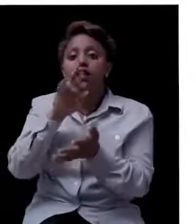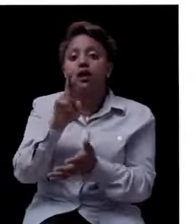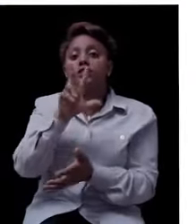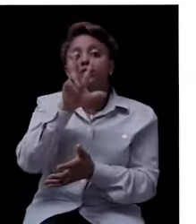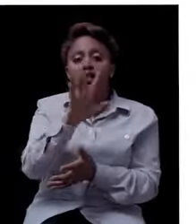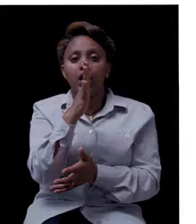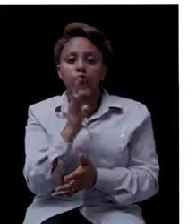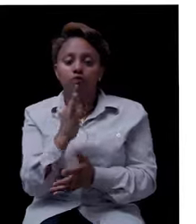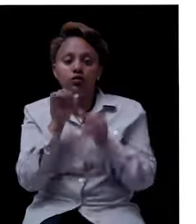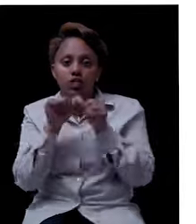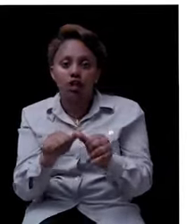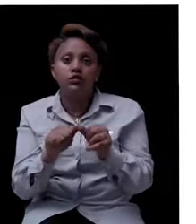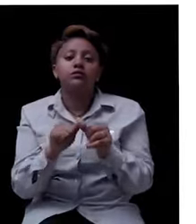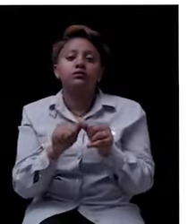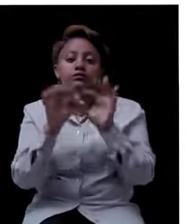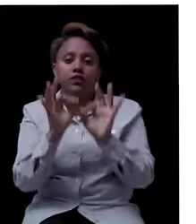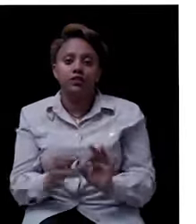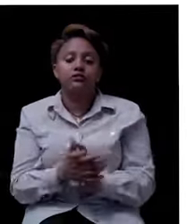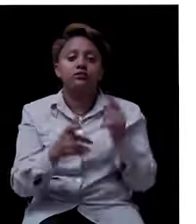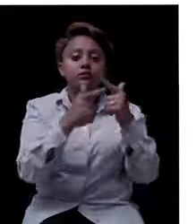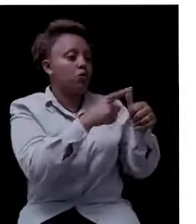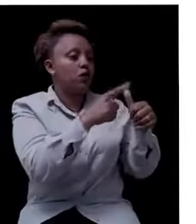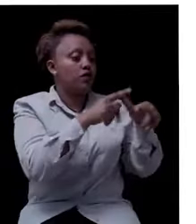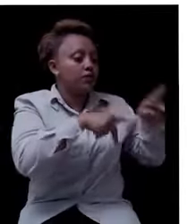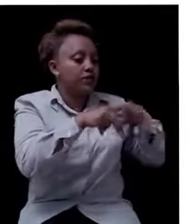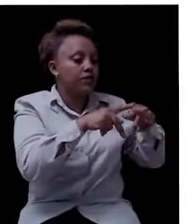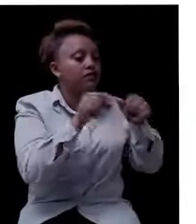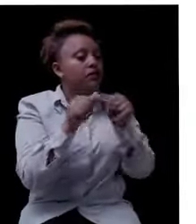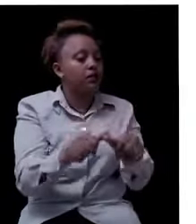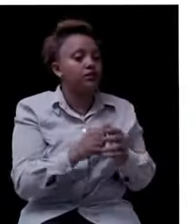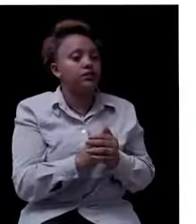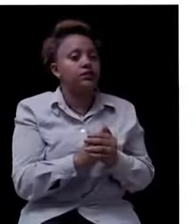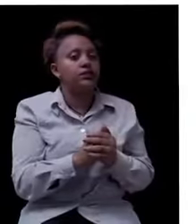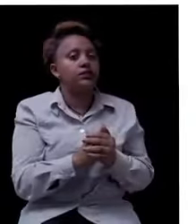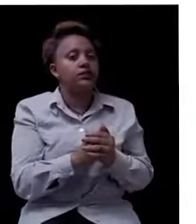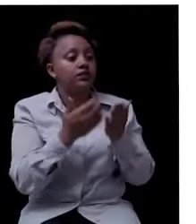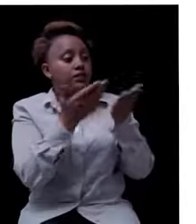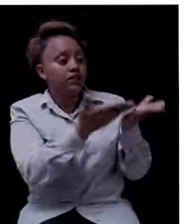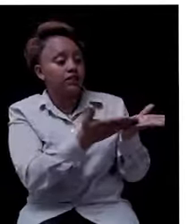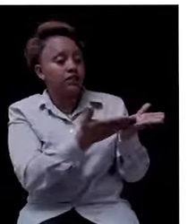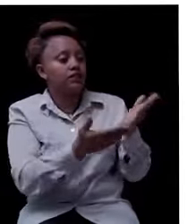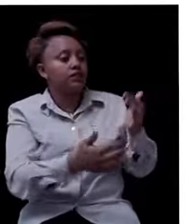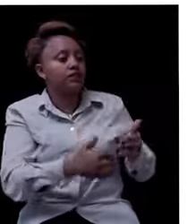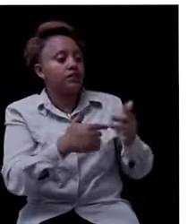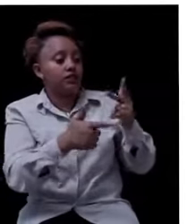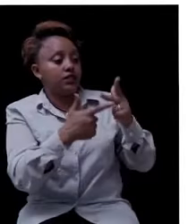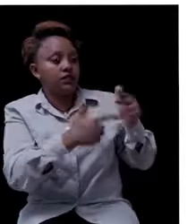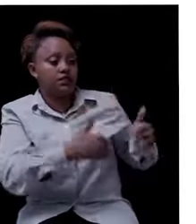cloud infrastructure. Number 1, public cloud. Here, a third-party provider manages the